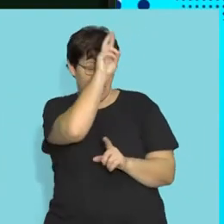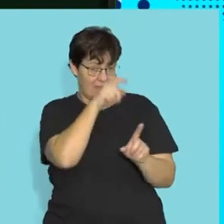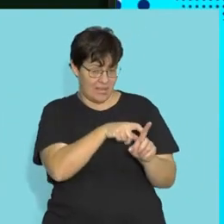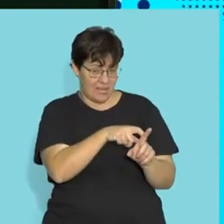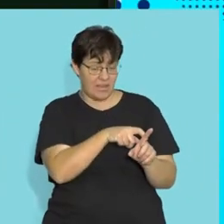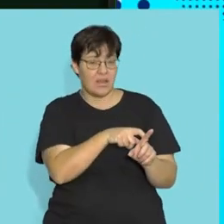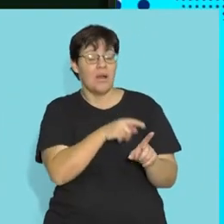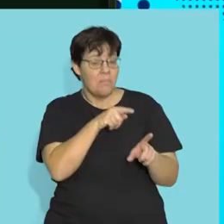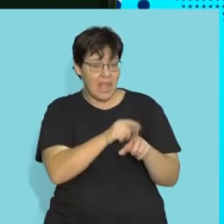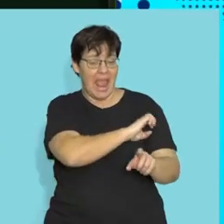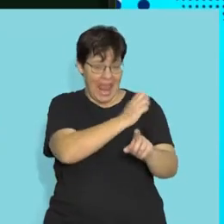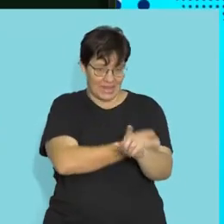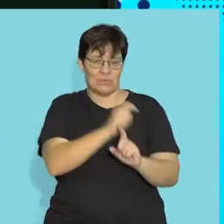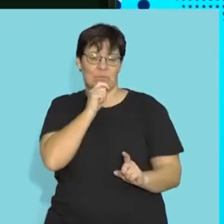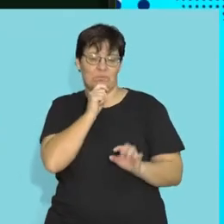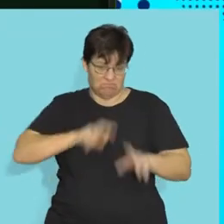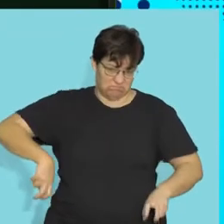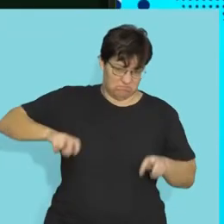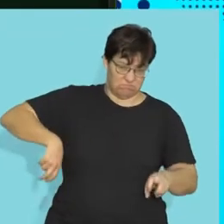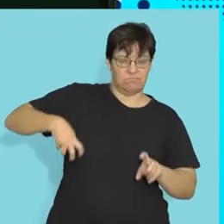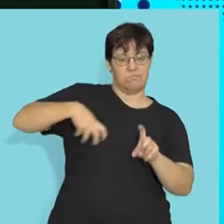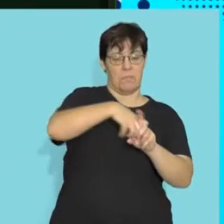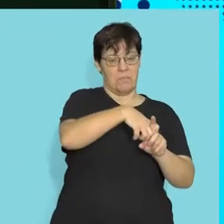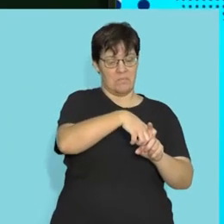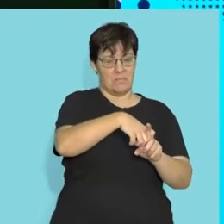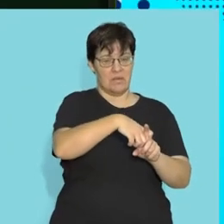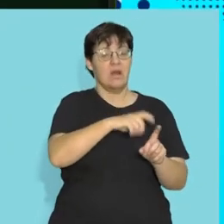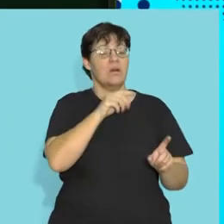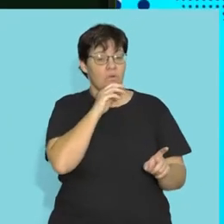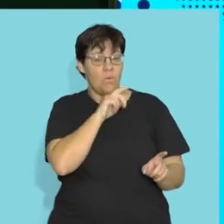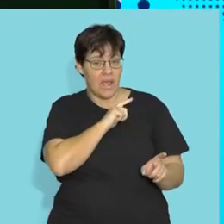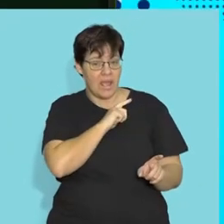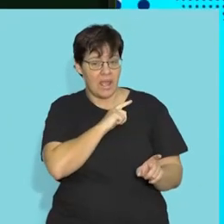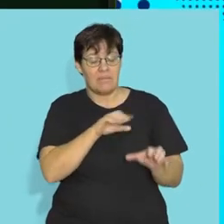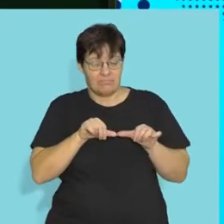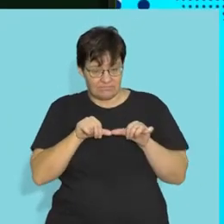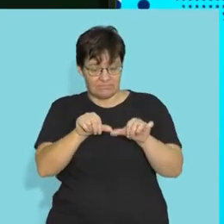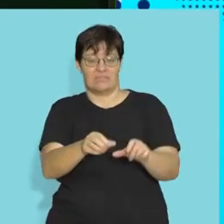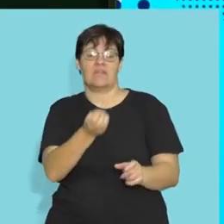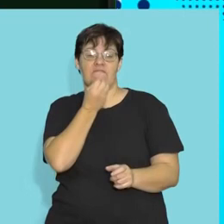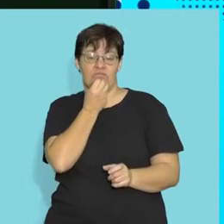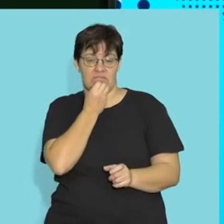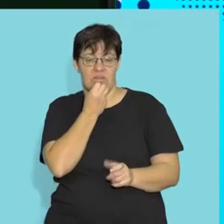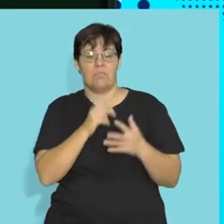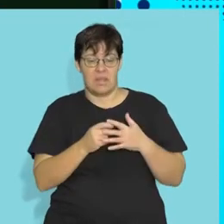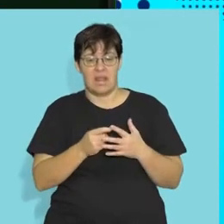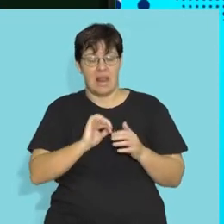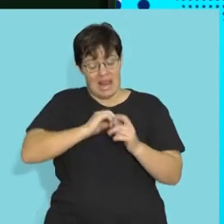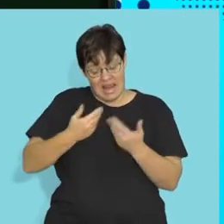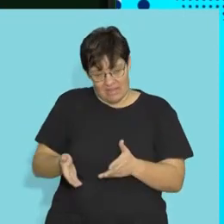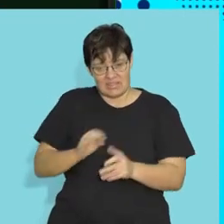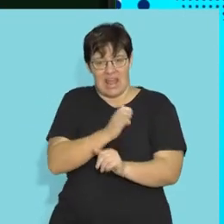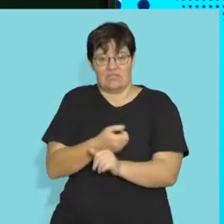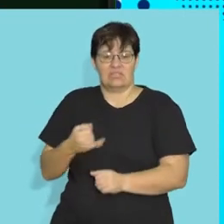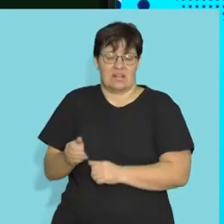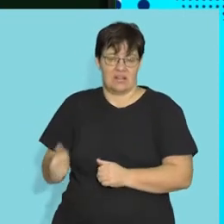hunt or catch a prey, it needs to be able to use just enough energy so that it can sustain itself. And so the